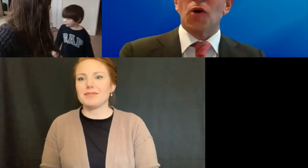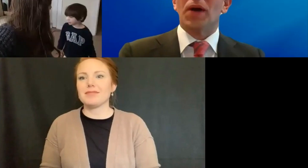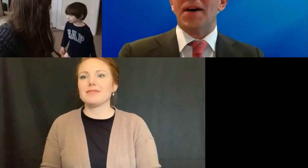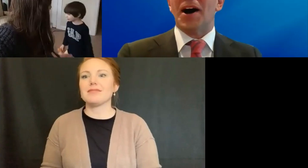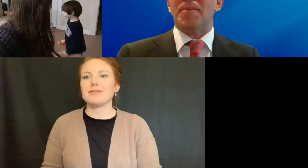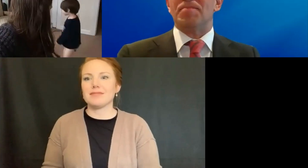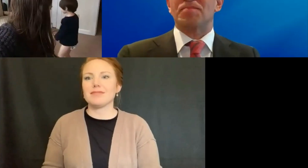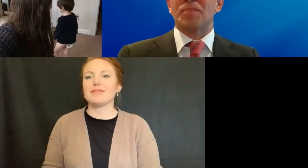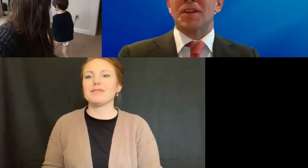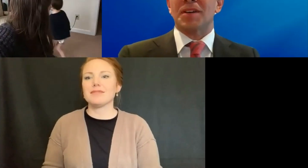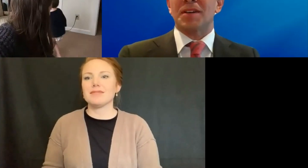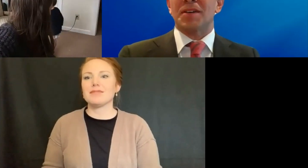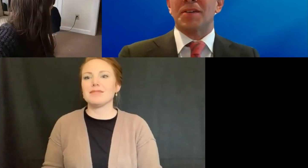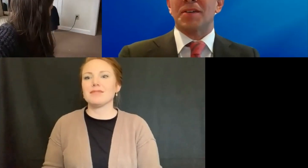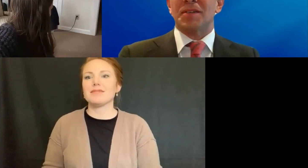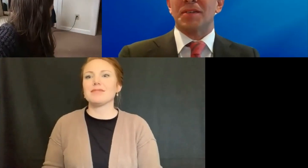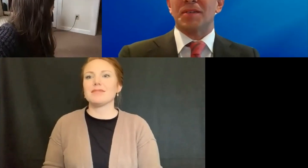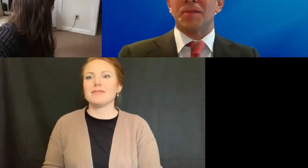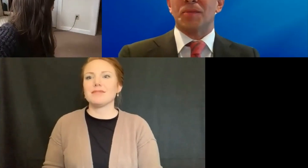All right, we